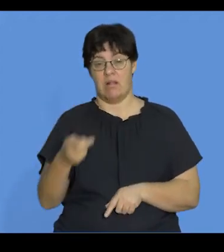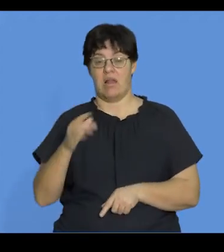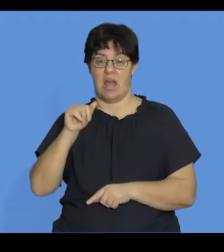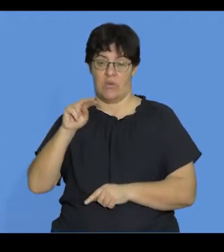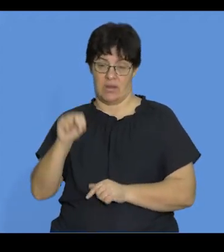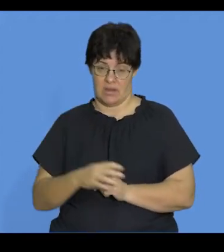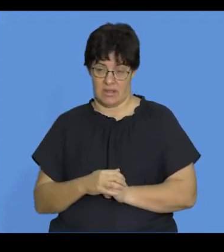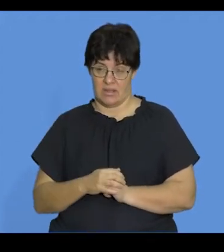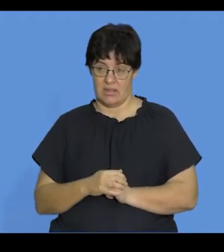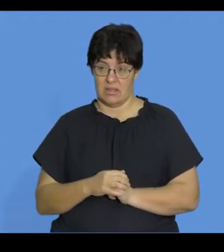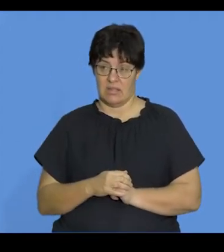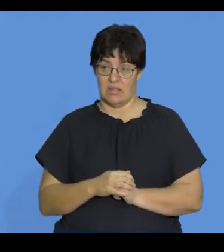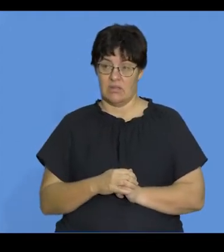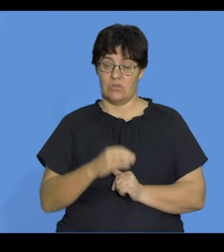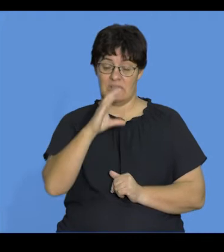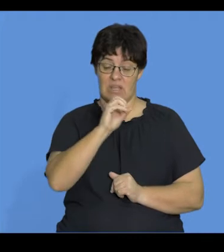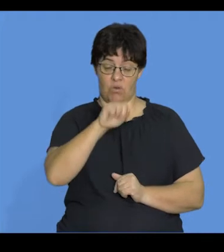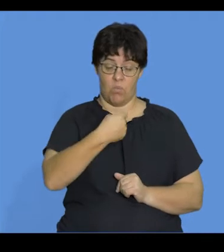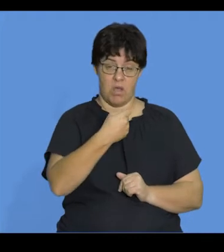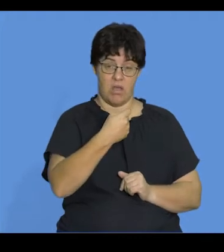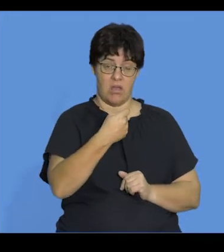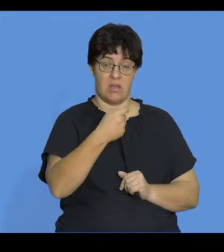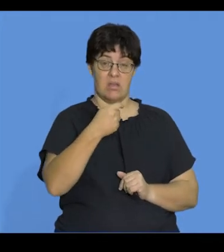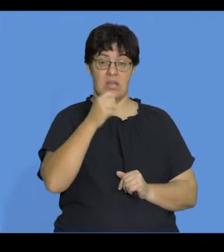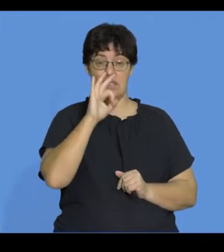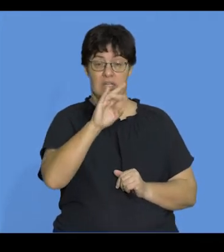number of moles of iron. So if we have got